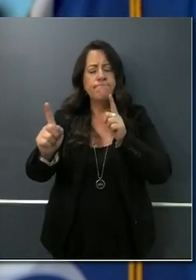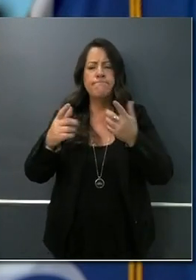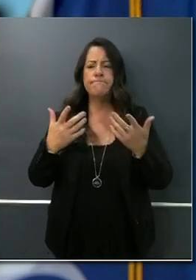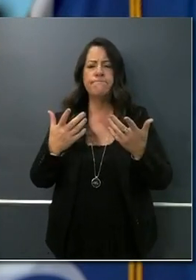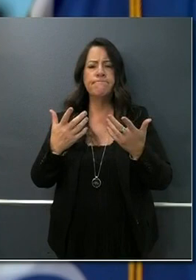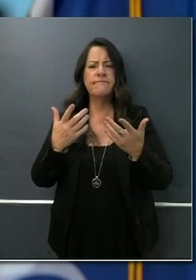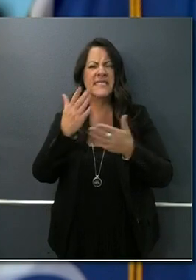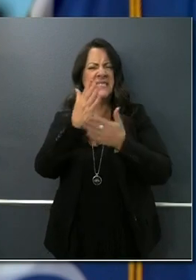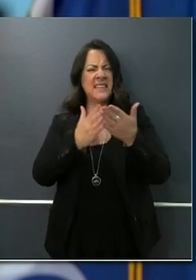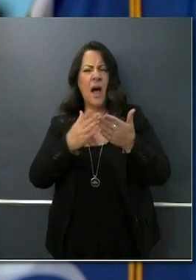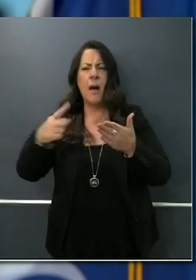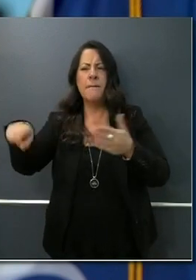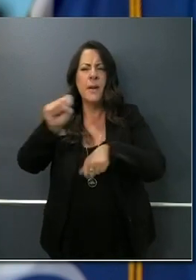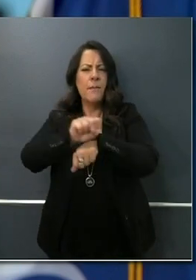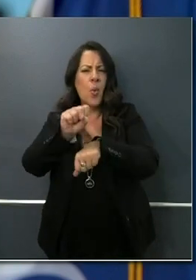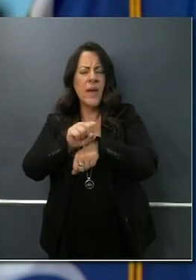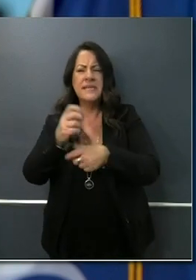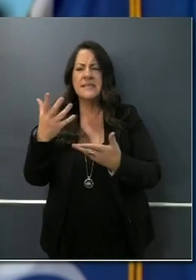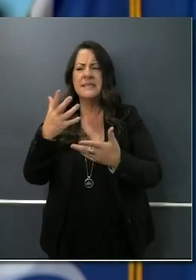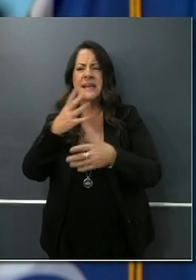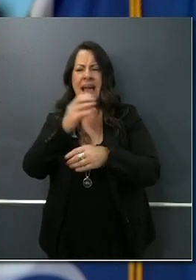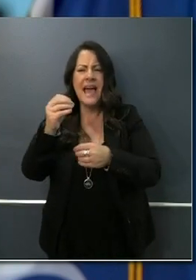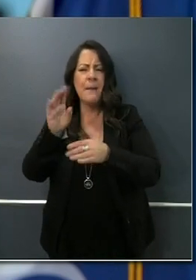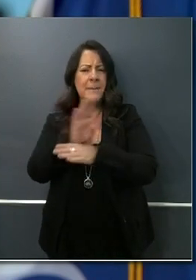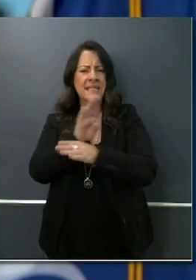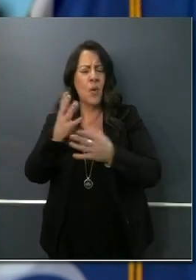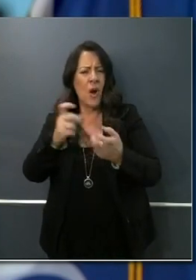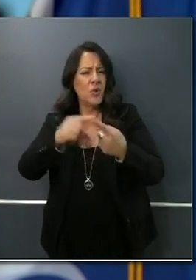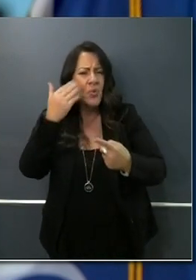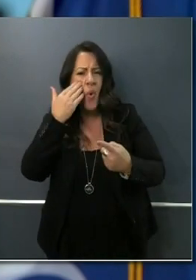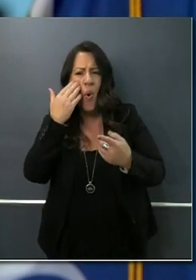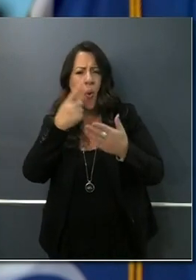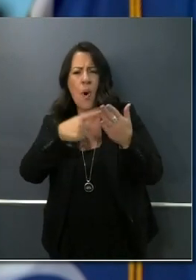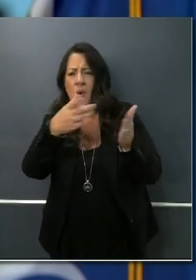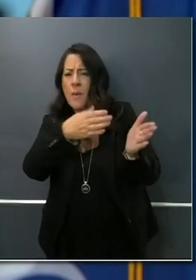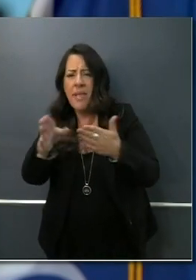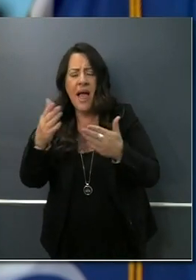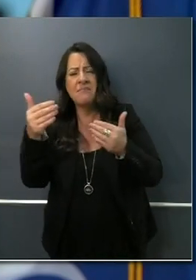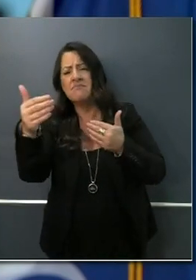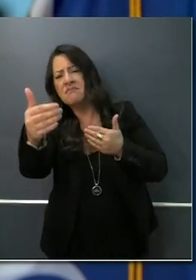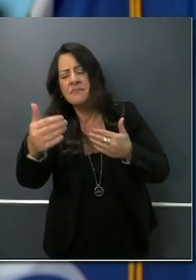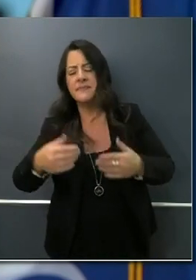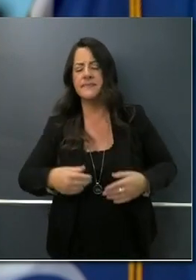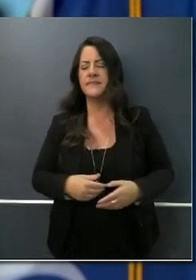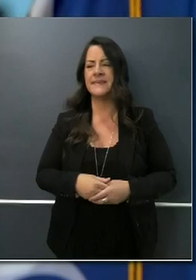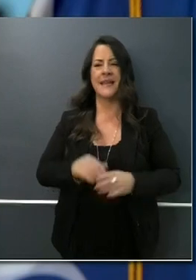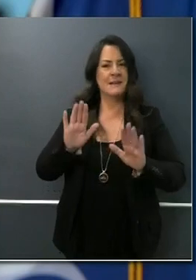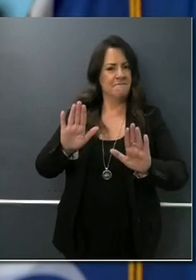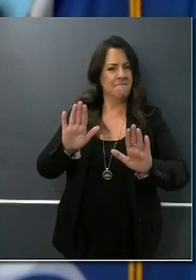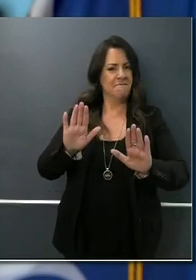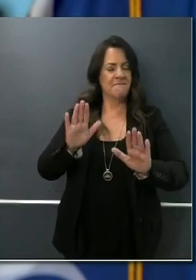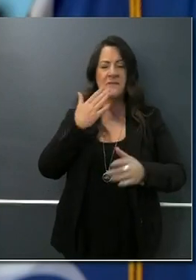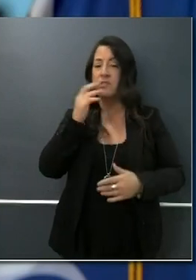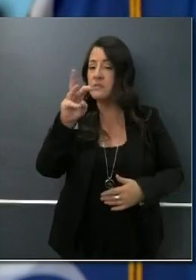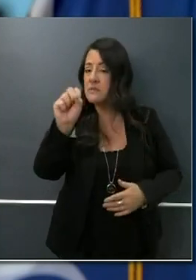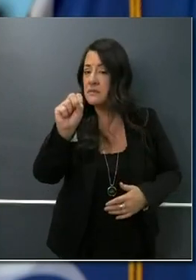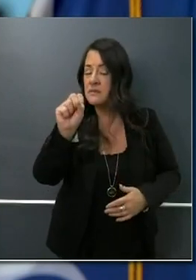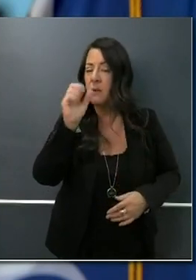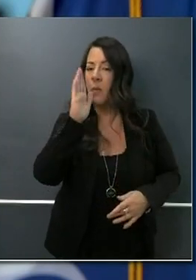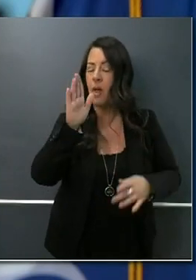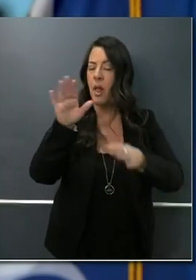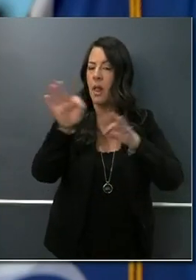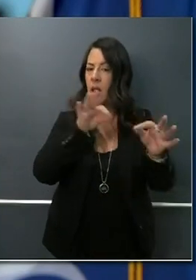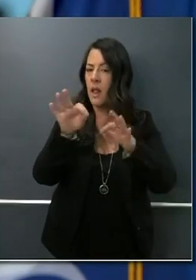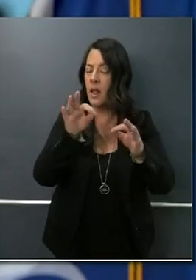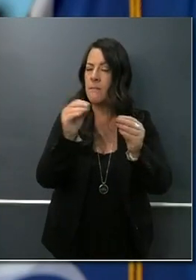business owners sort of a sense of what is to come. The good news is we'll be laying that out in detail tomorrow. We'll be highlighting